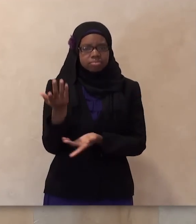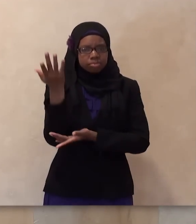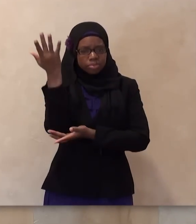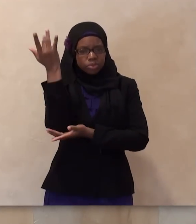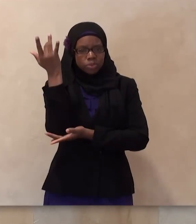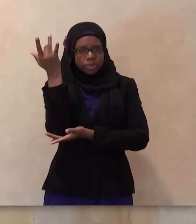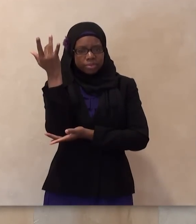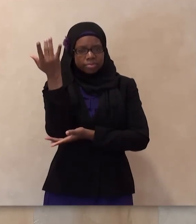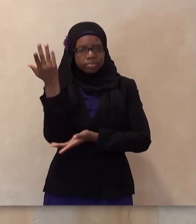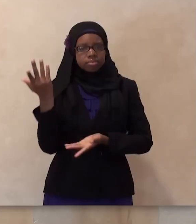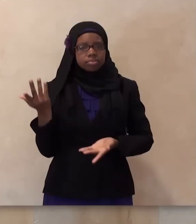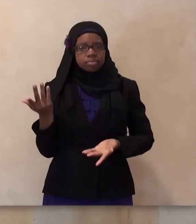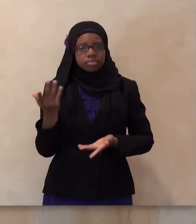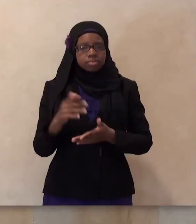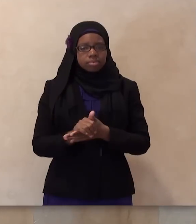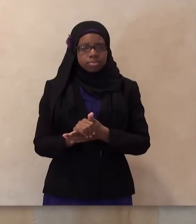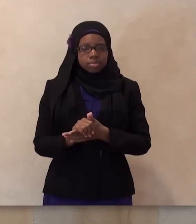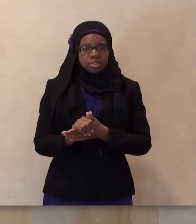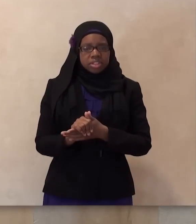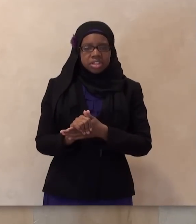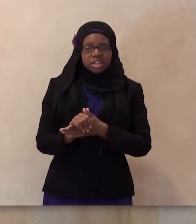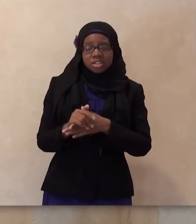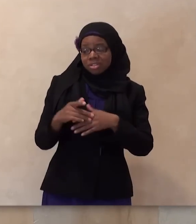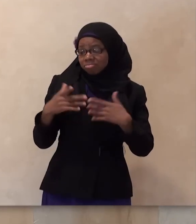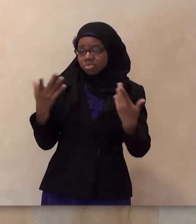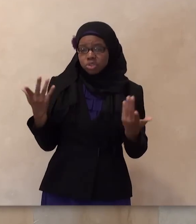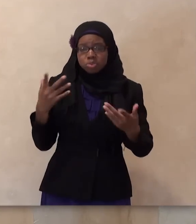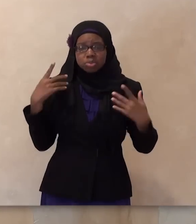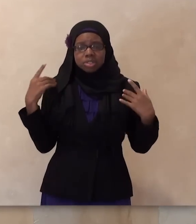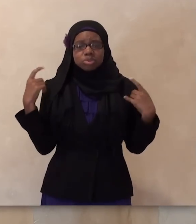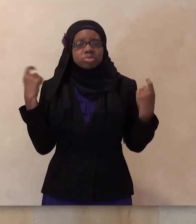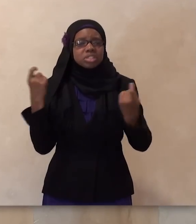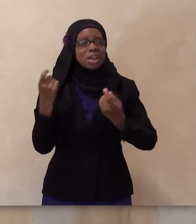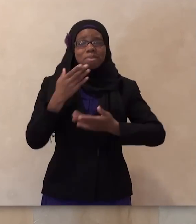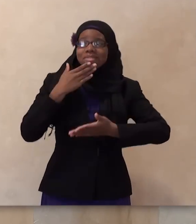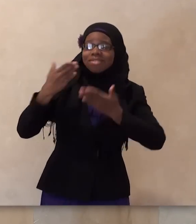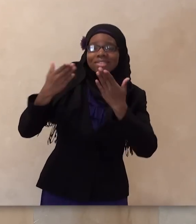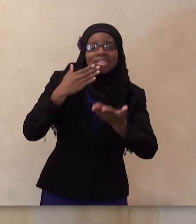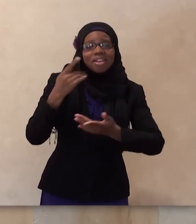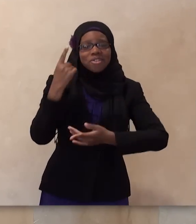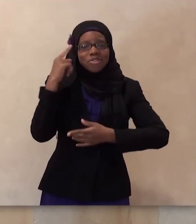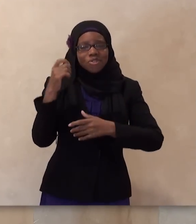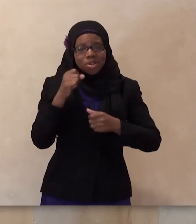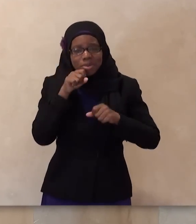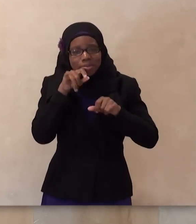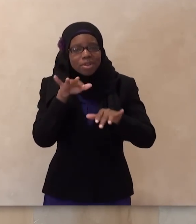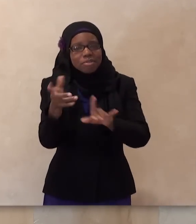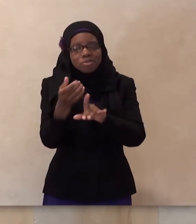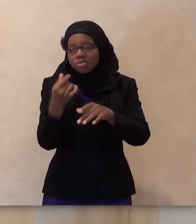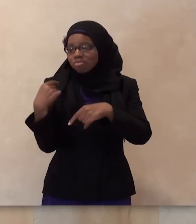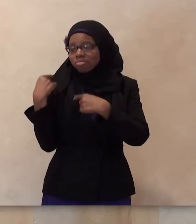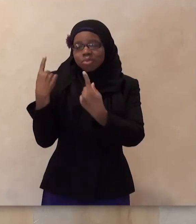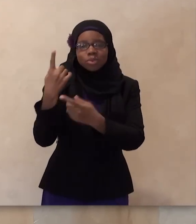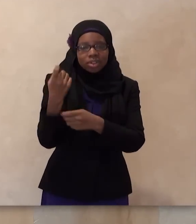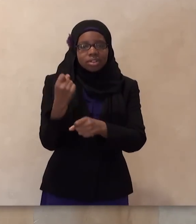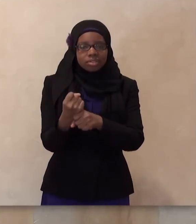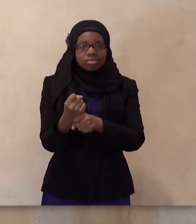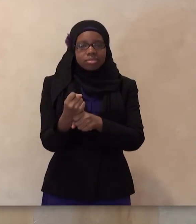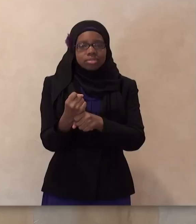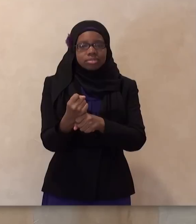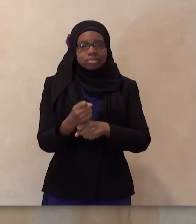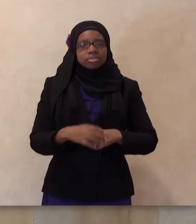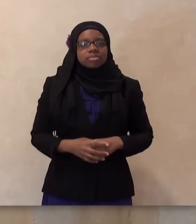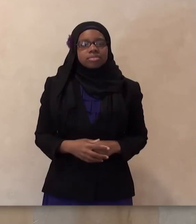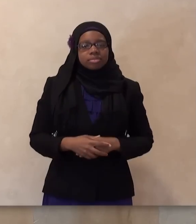blessings of the past year, that the people have been blessed with many blessings in the past year.